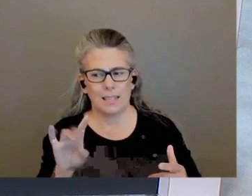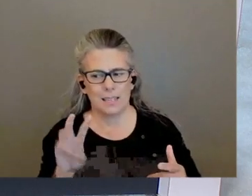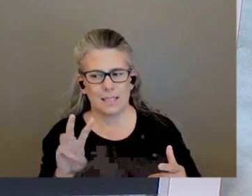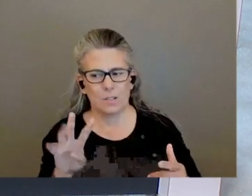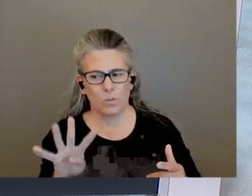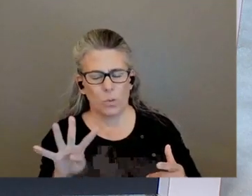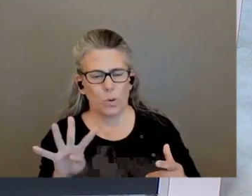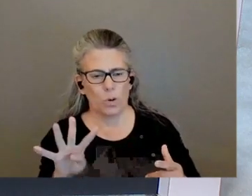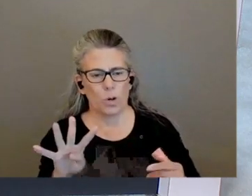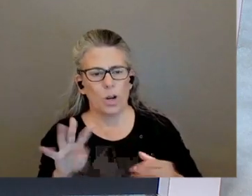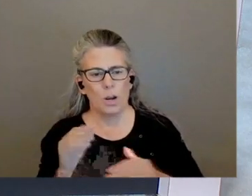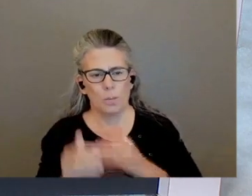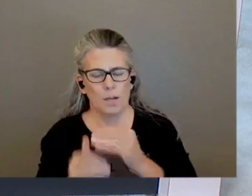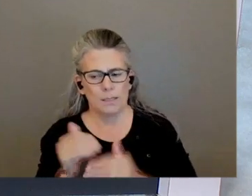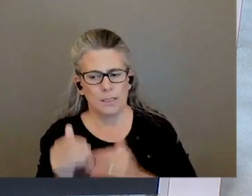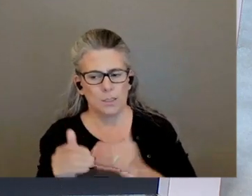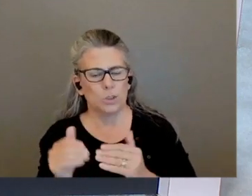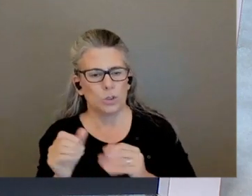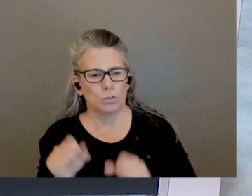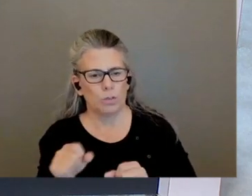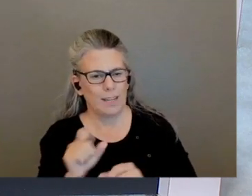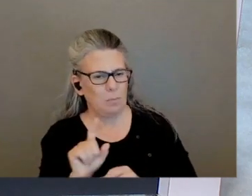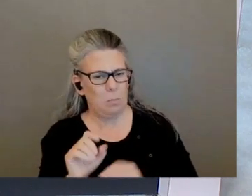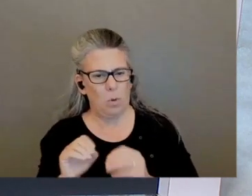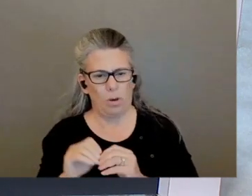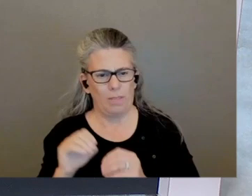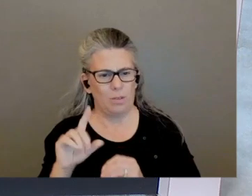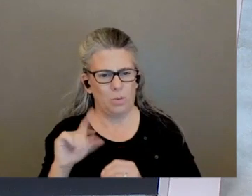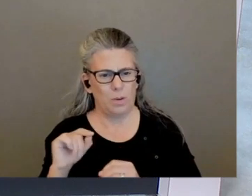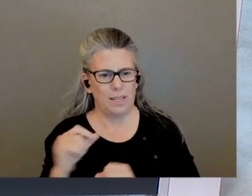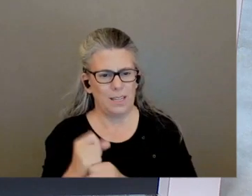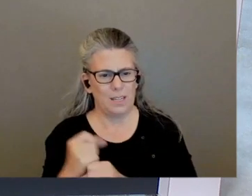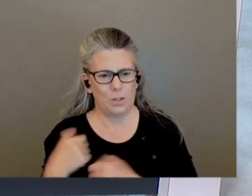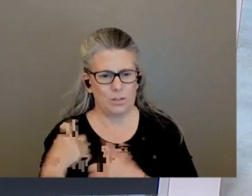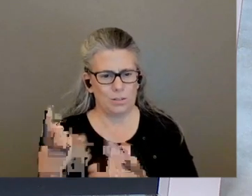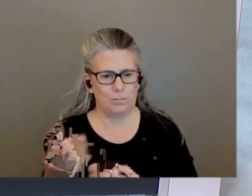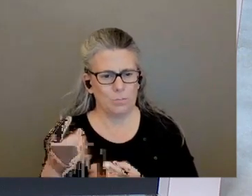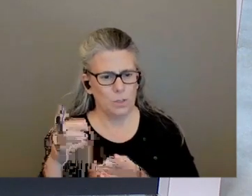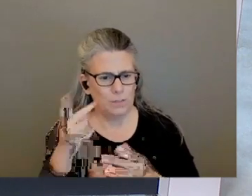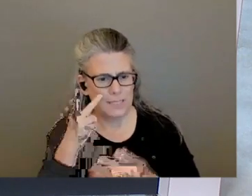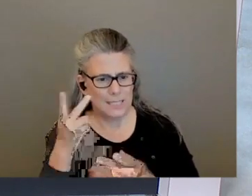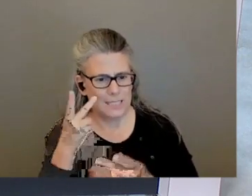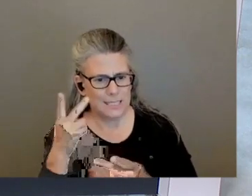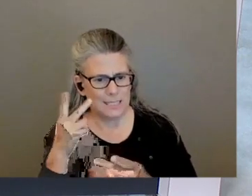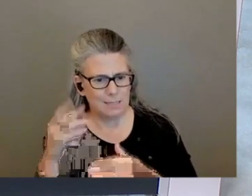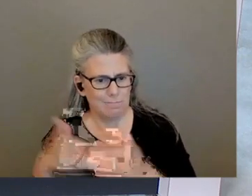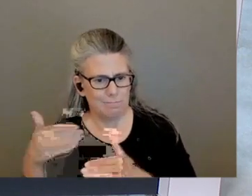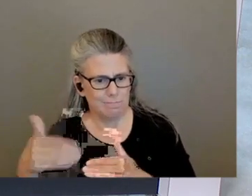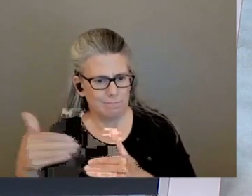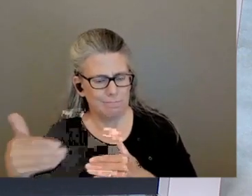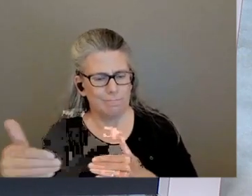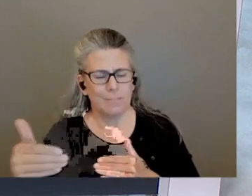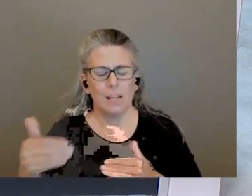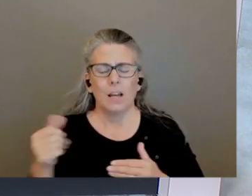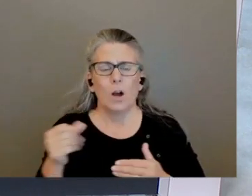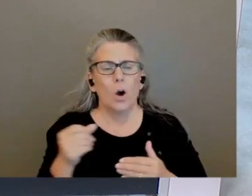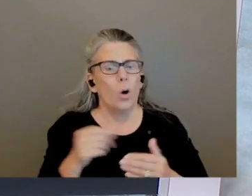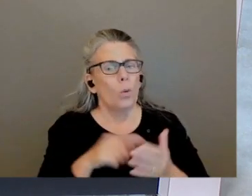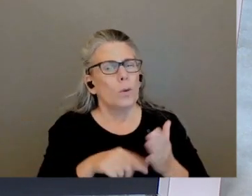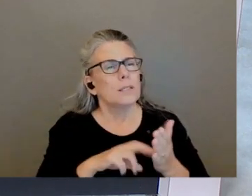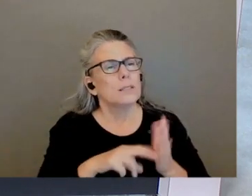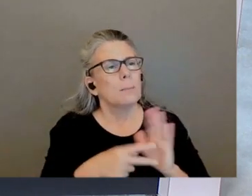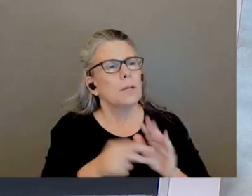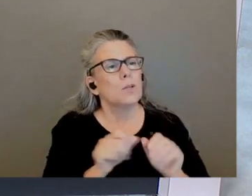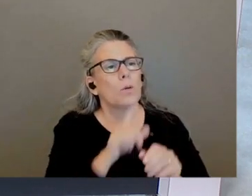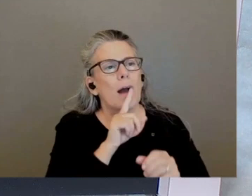know since like more than 20 years. It's ARM based. So what does that mean to actually deploy existing application to an